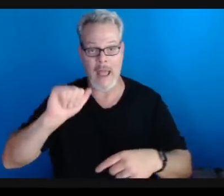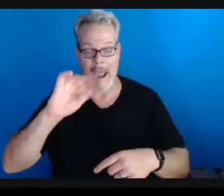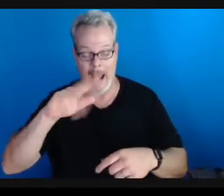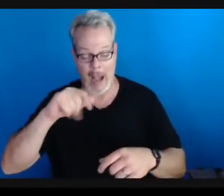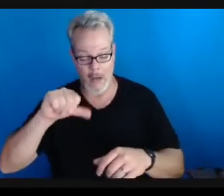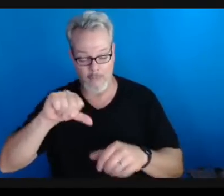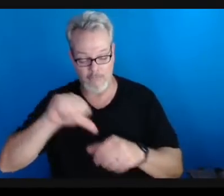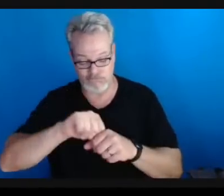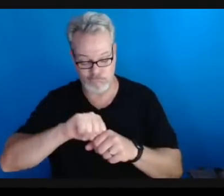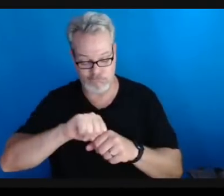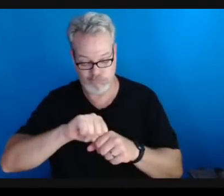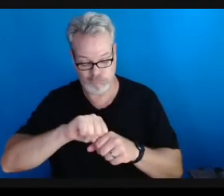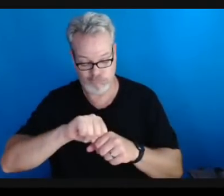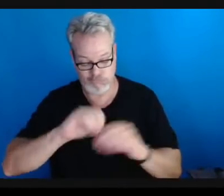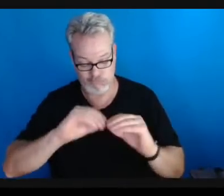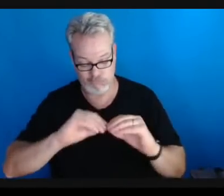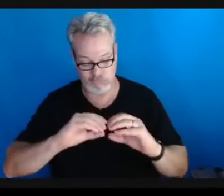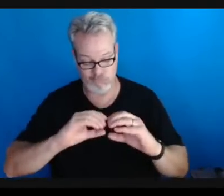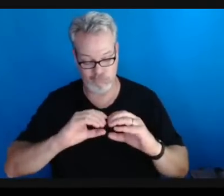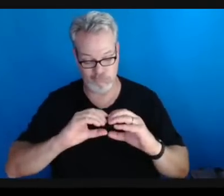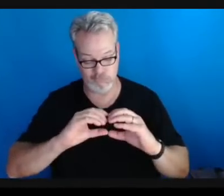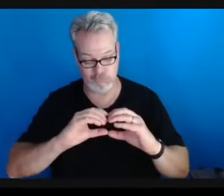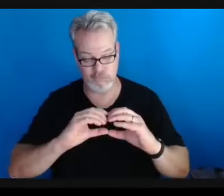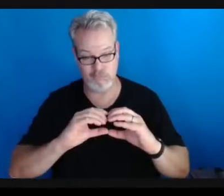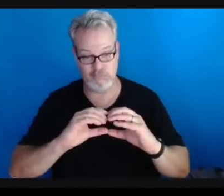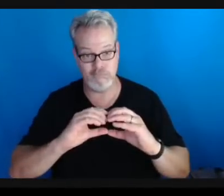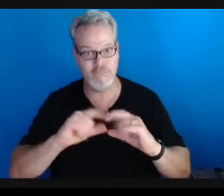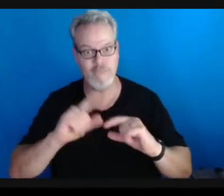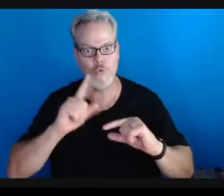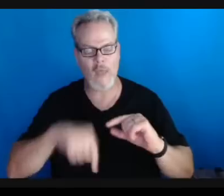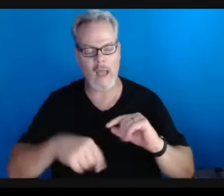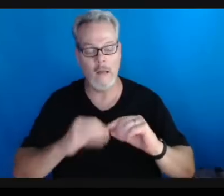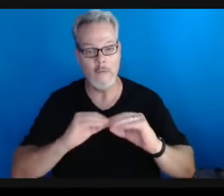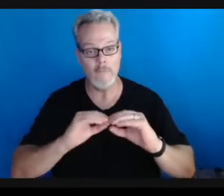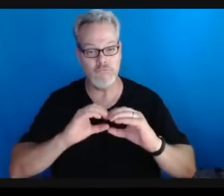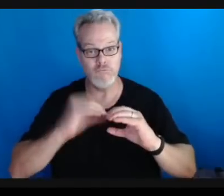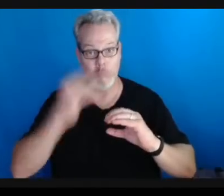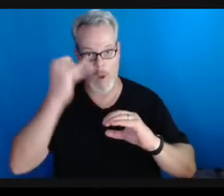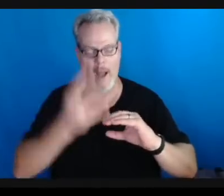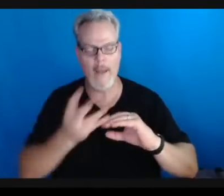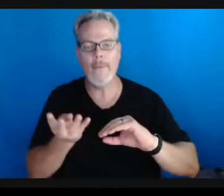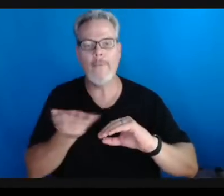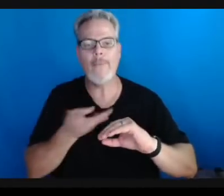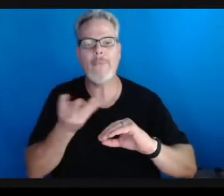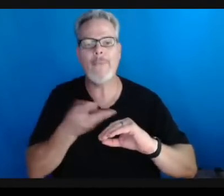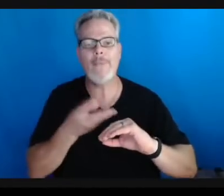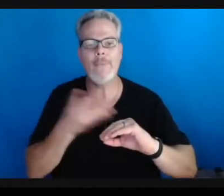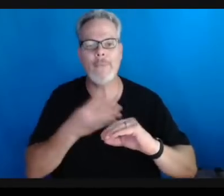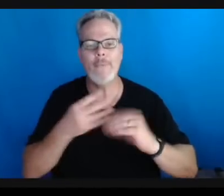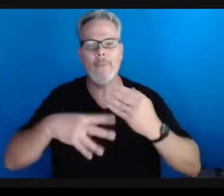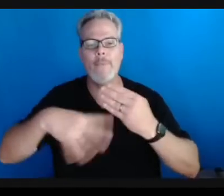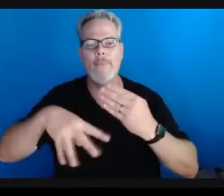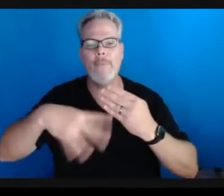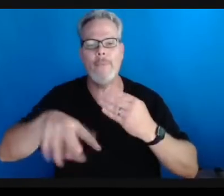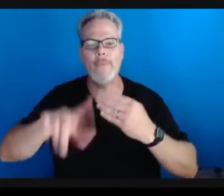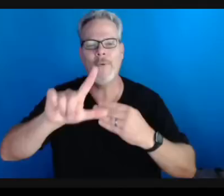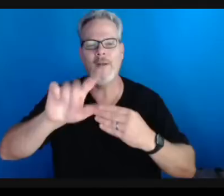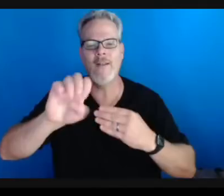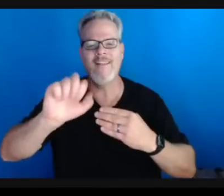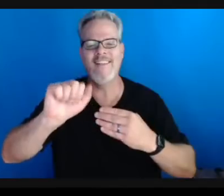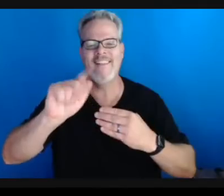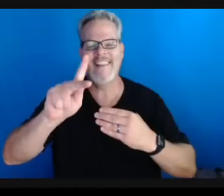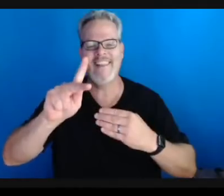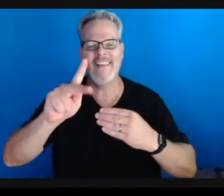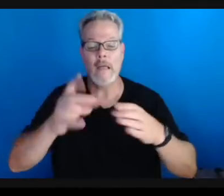else and leaking out over there, right? So that's one of the possible variables that could be influencing